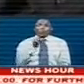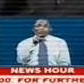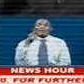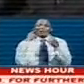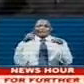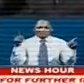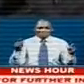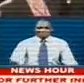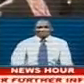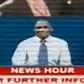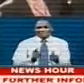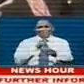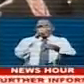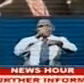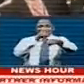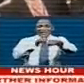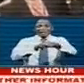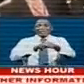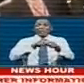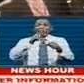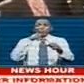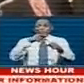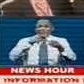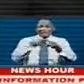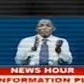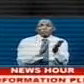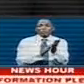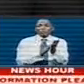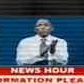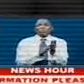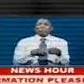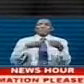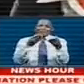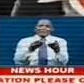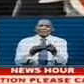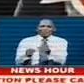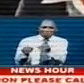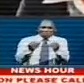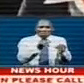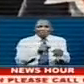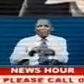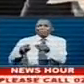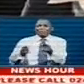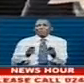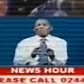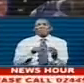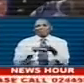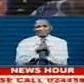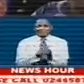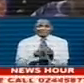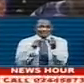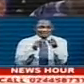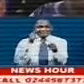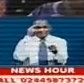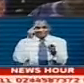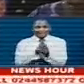Prempeh, announced that for the first time, first-year students will be given free textbooks for all four core subjects.